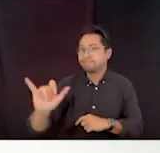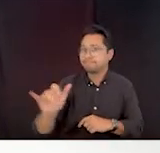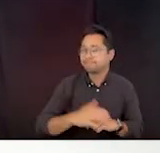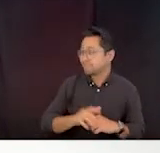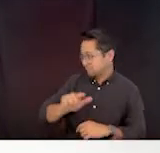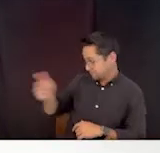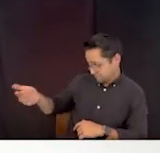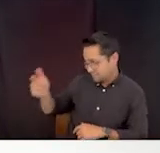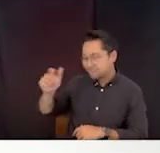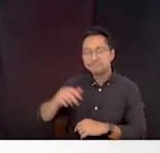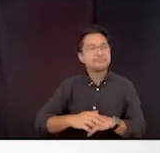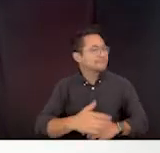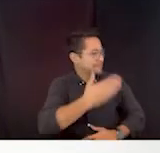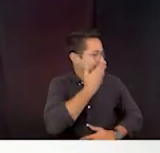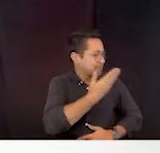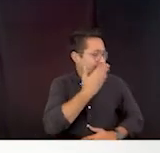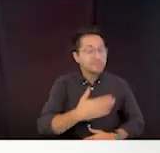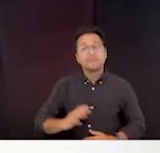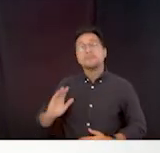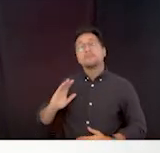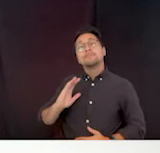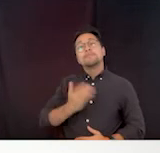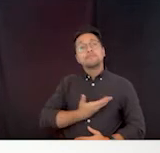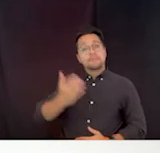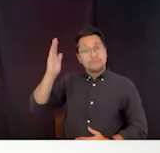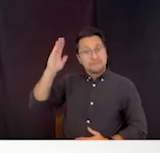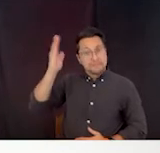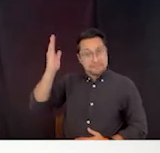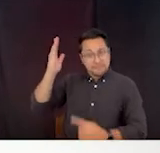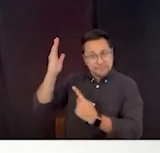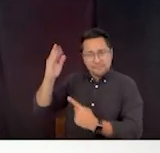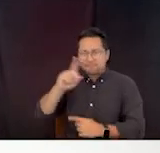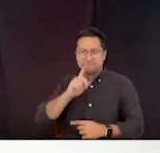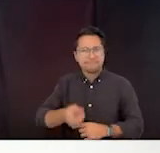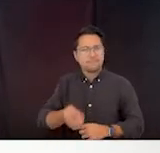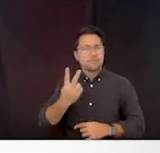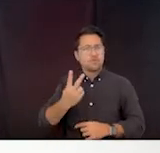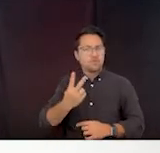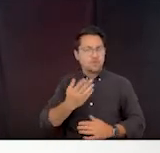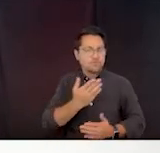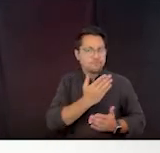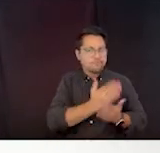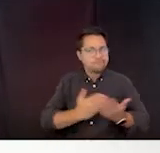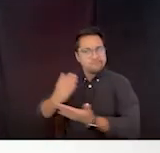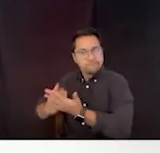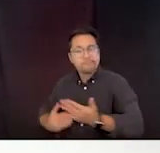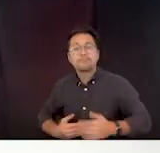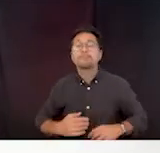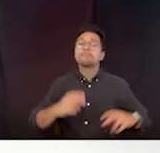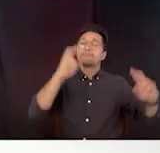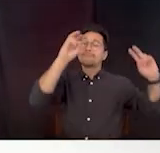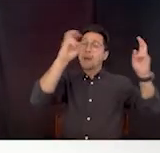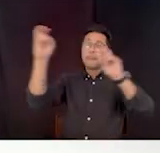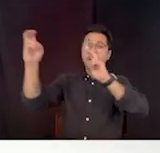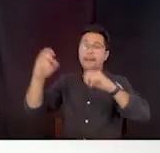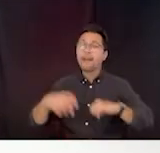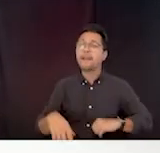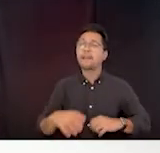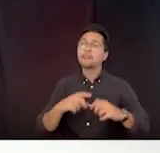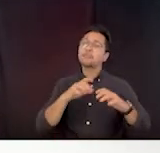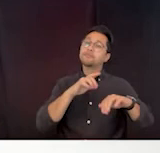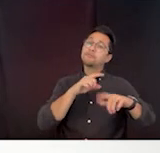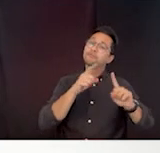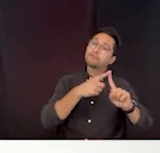you. So our presentation outline is kind of in 2 parts. The first part, the topics we're going to touch upon are going to be